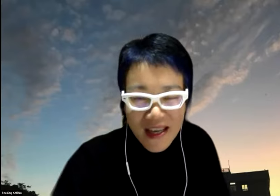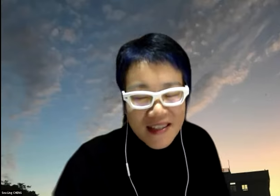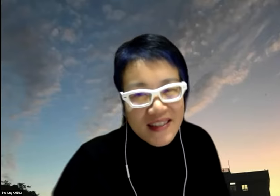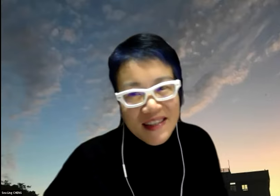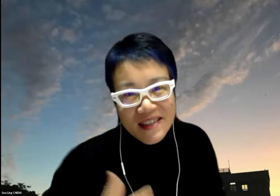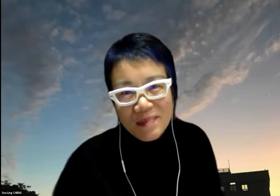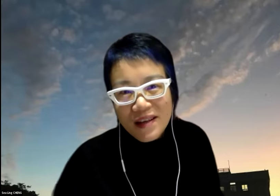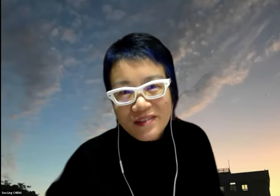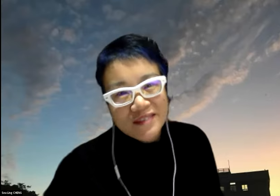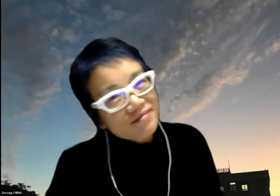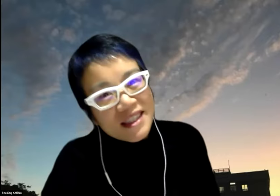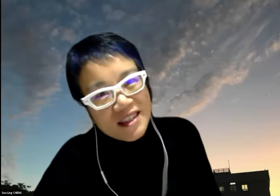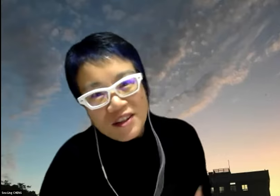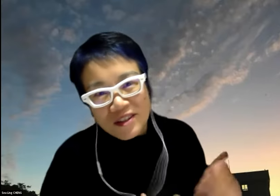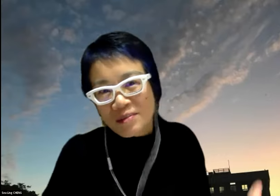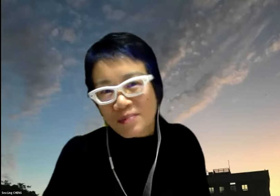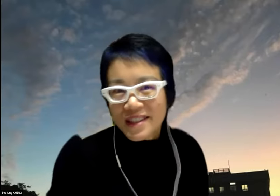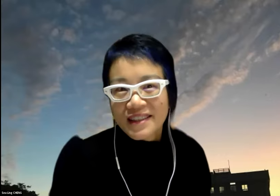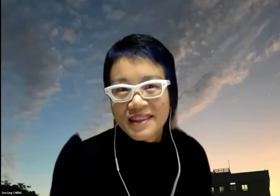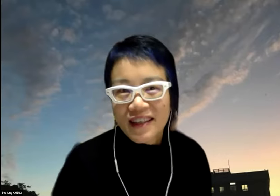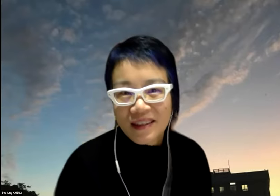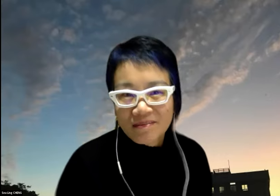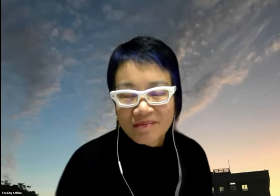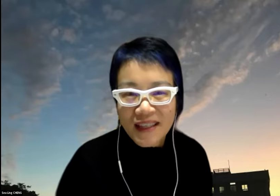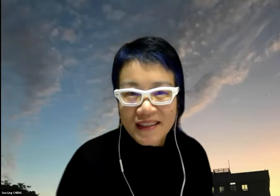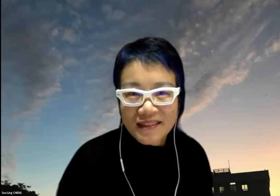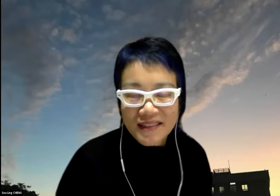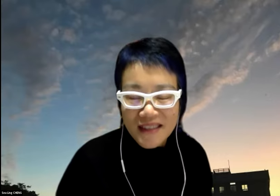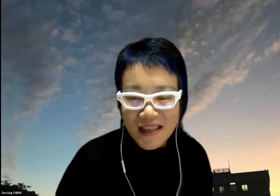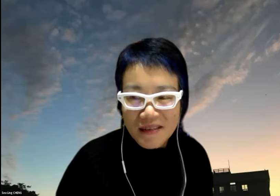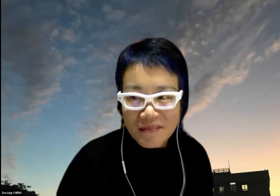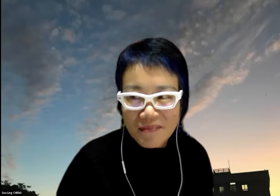of course I understand this is part of a decolonial project.